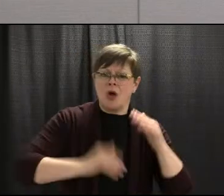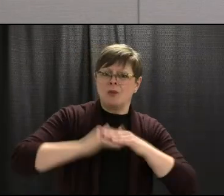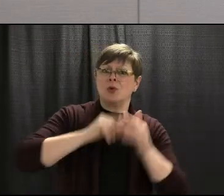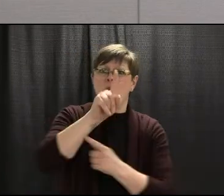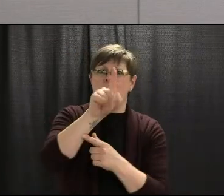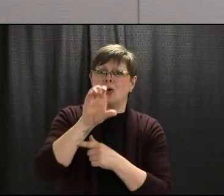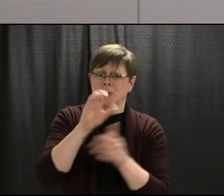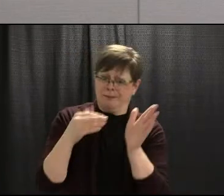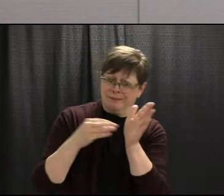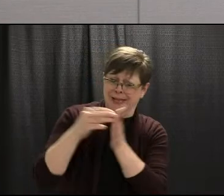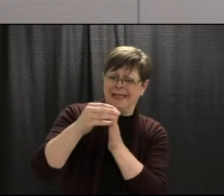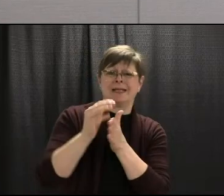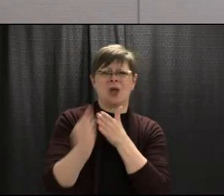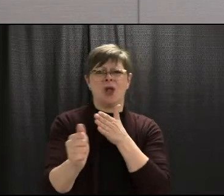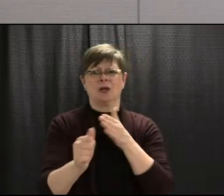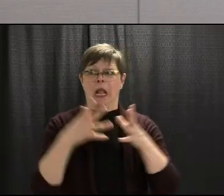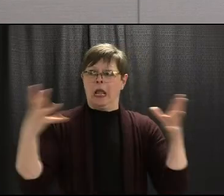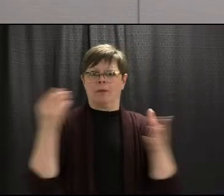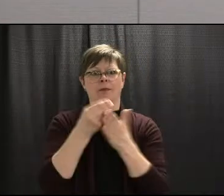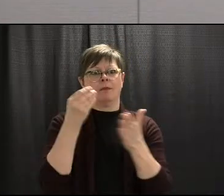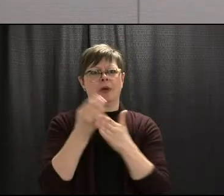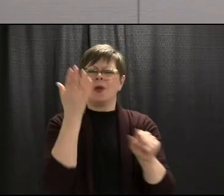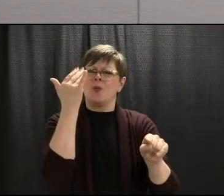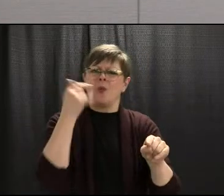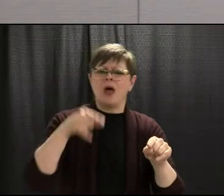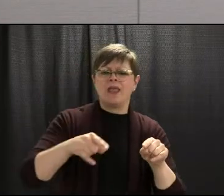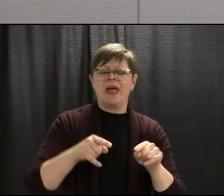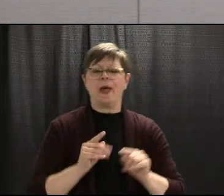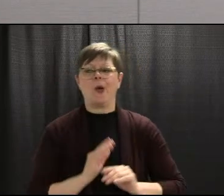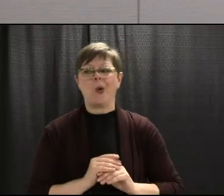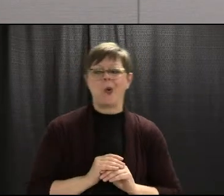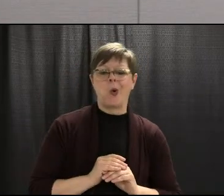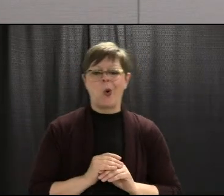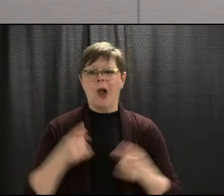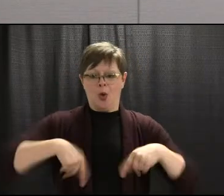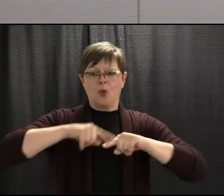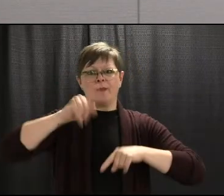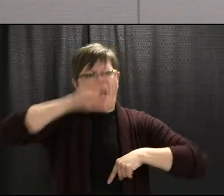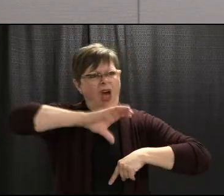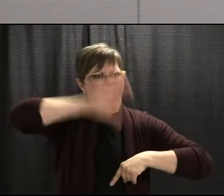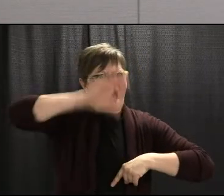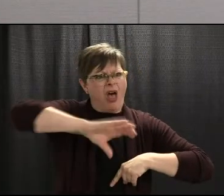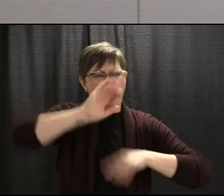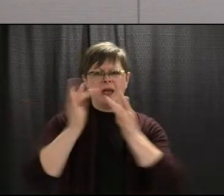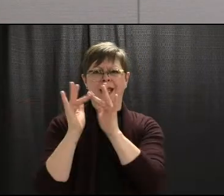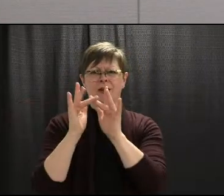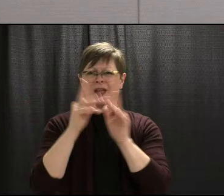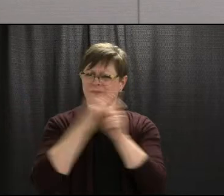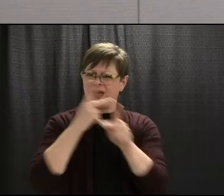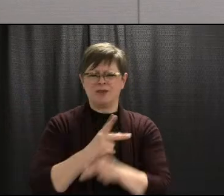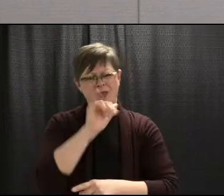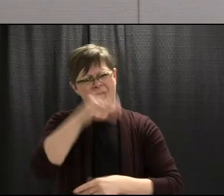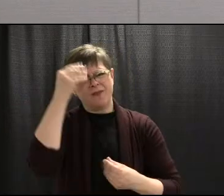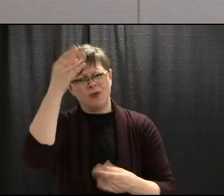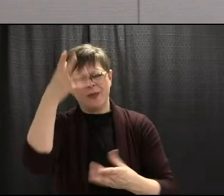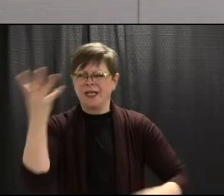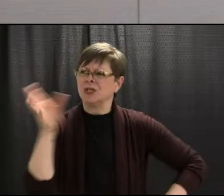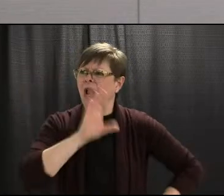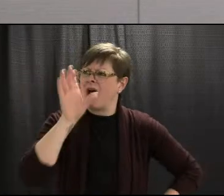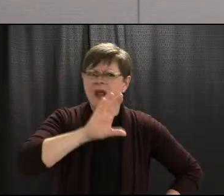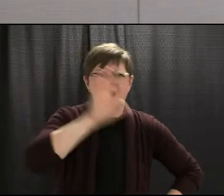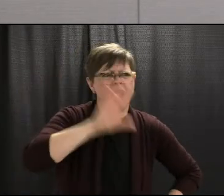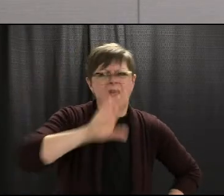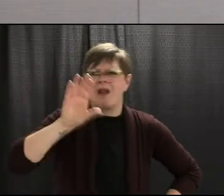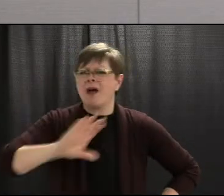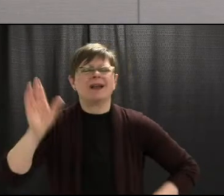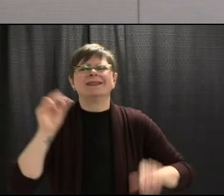money. Why did we have to kind of poke around in the back ends of the internet to find this information? It's not in Merck's. It was all sourceless. It was all just, you